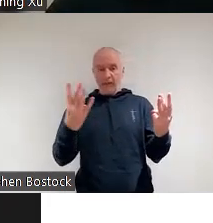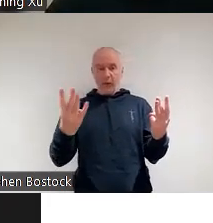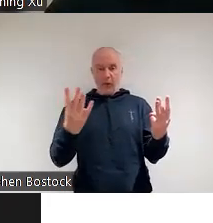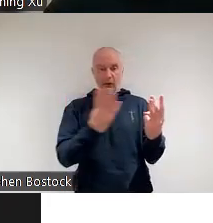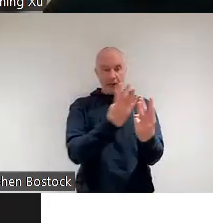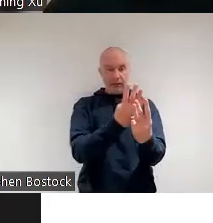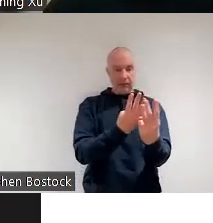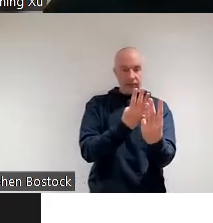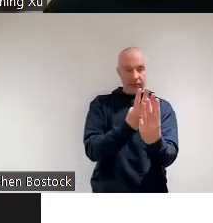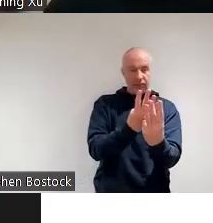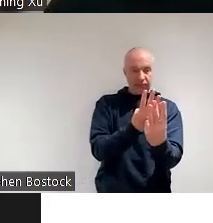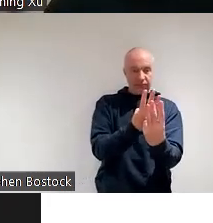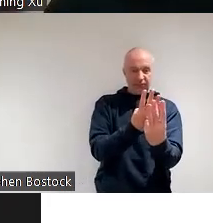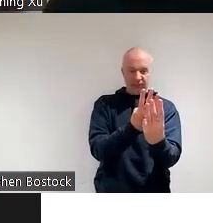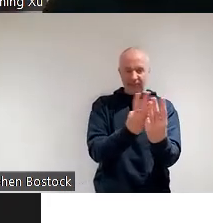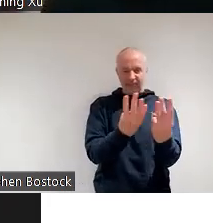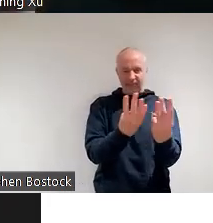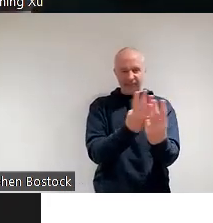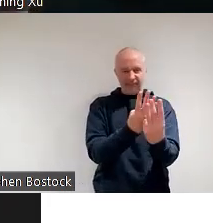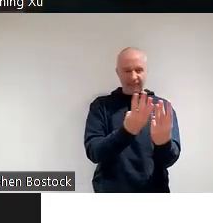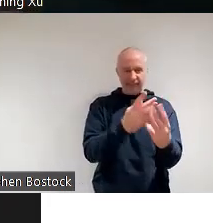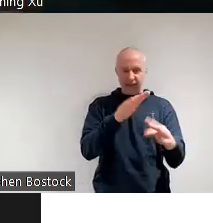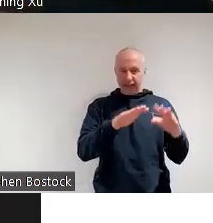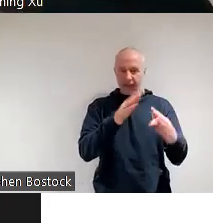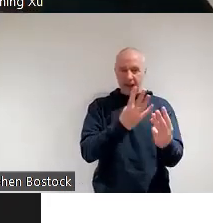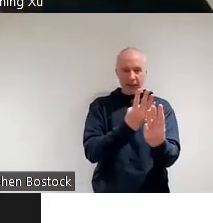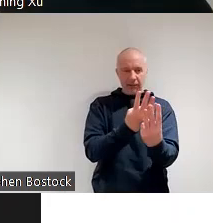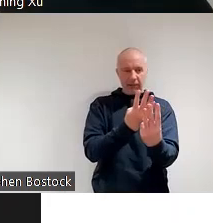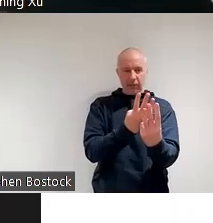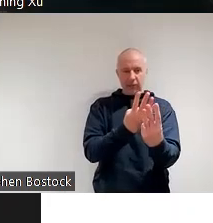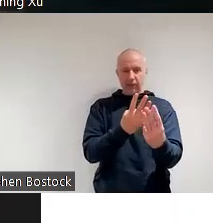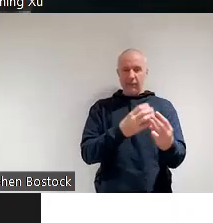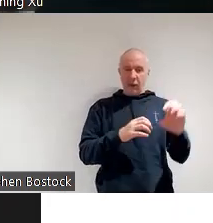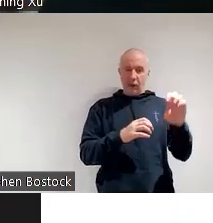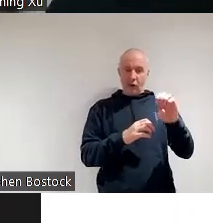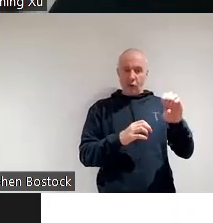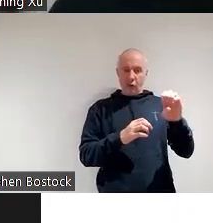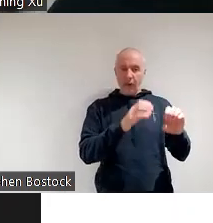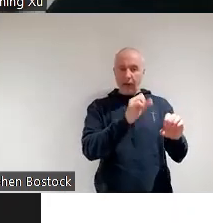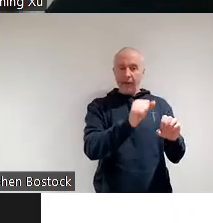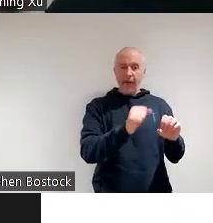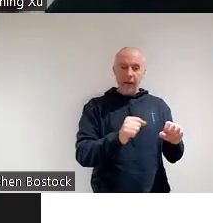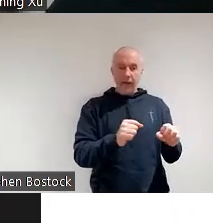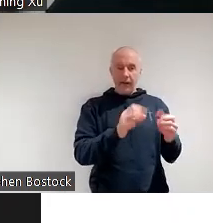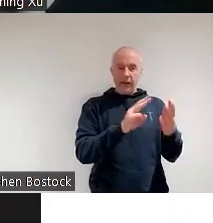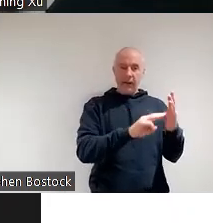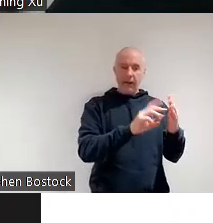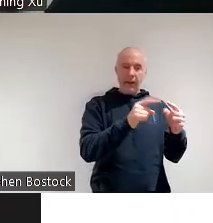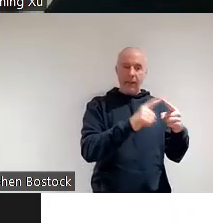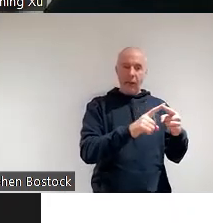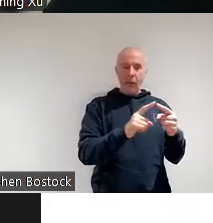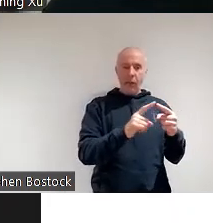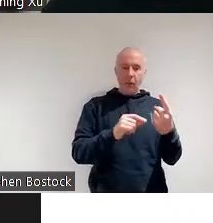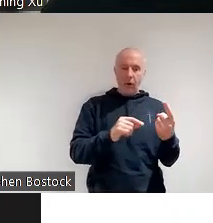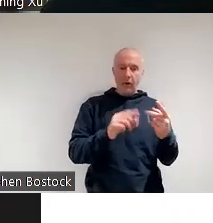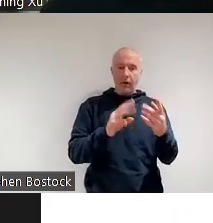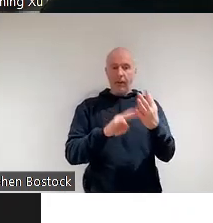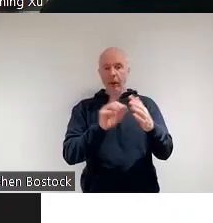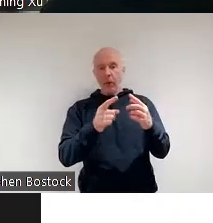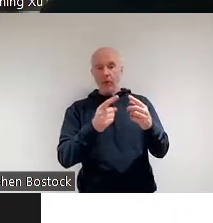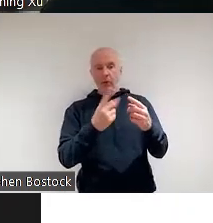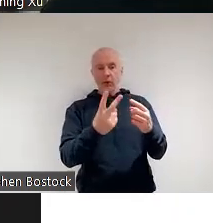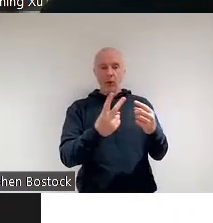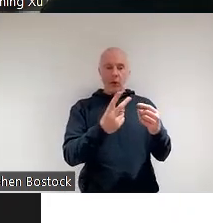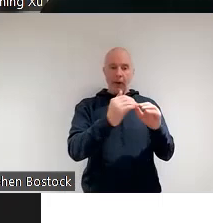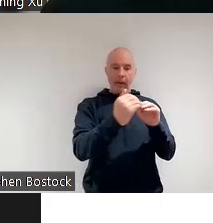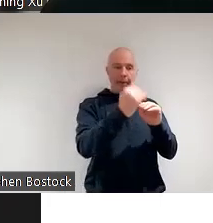it more lower granularity, where they have mode 1 and mode 2, which corresponding to the AC level 1. I'm